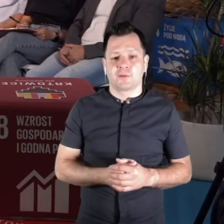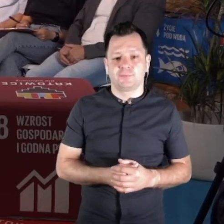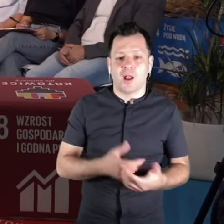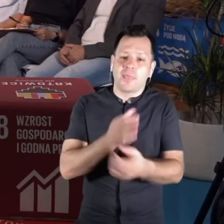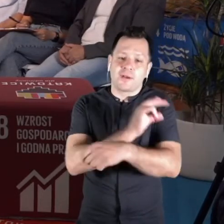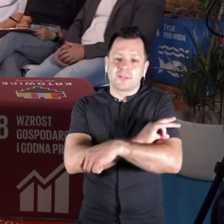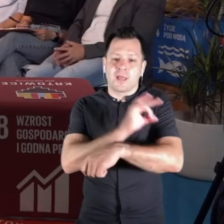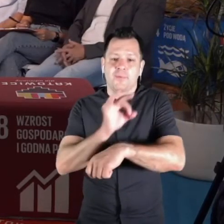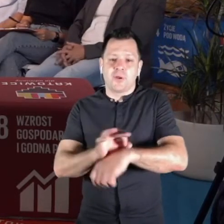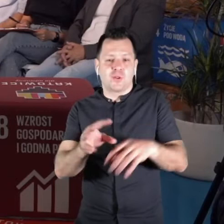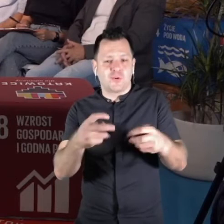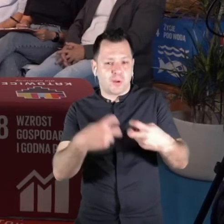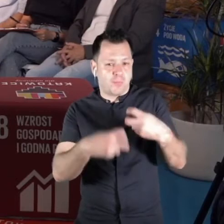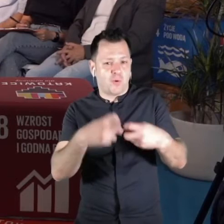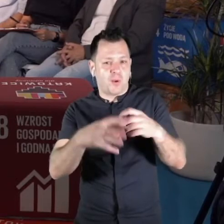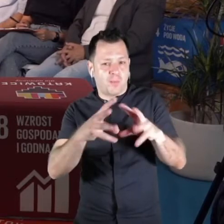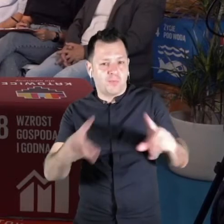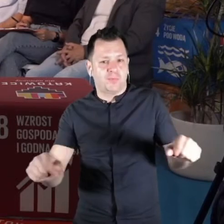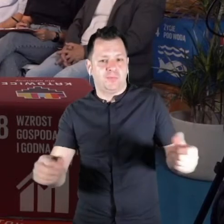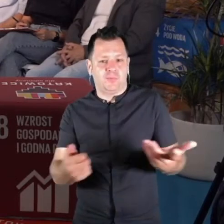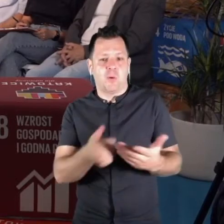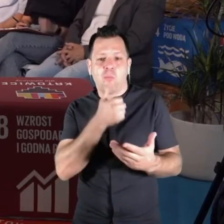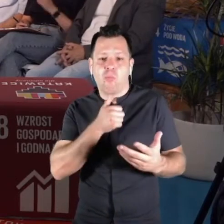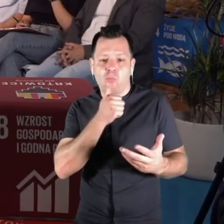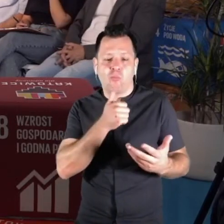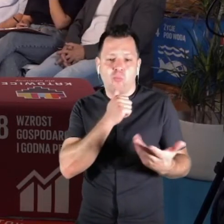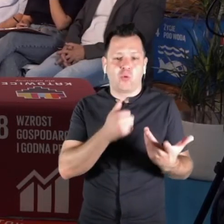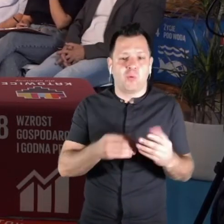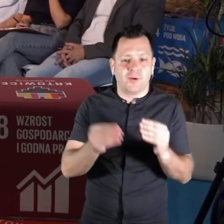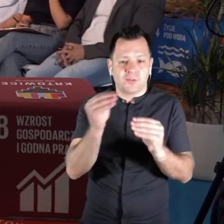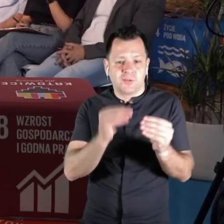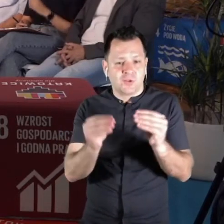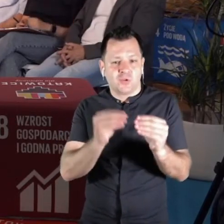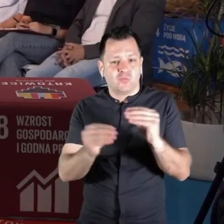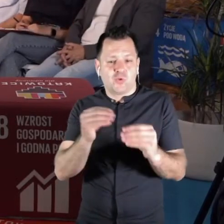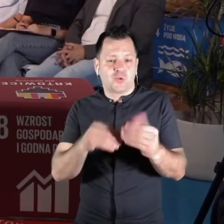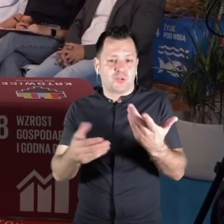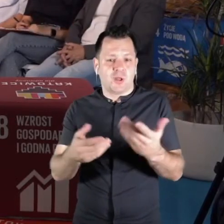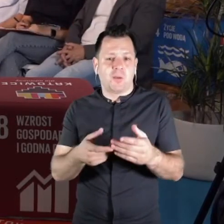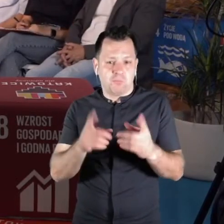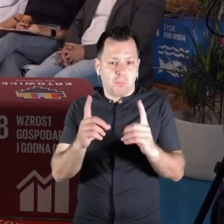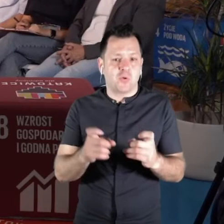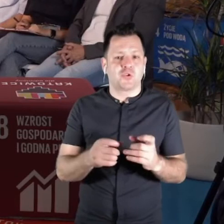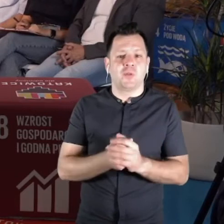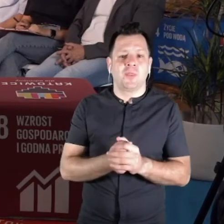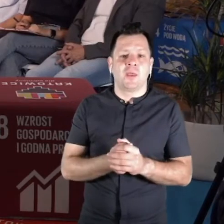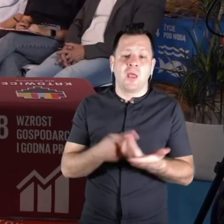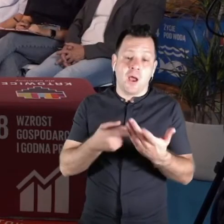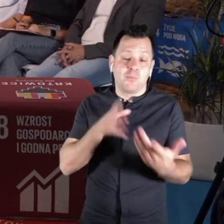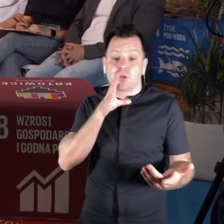refine the solution and working with the stakeholders to find also their needs and kind of